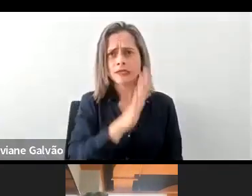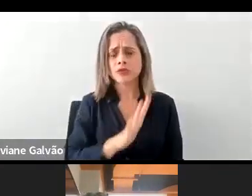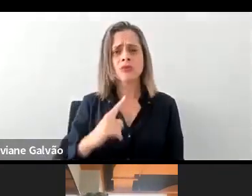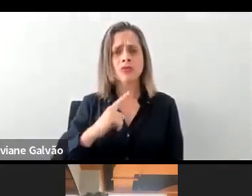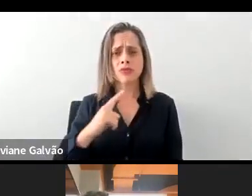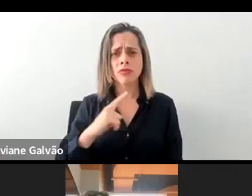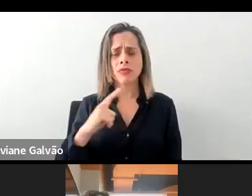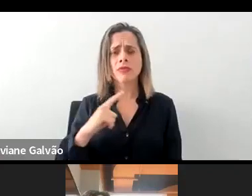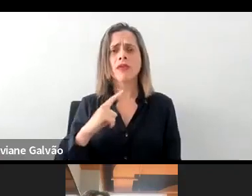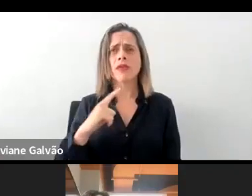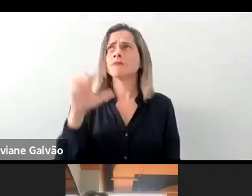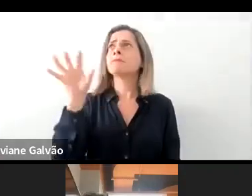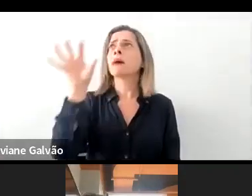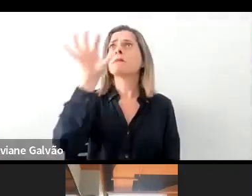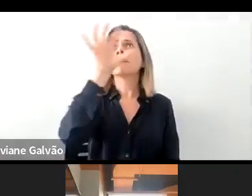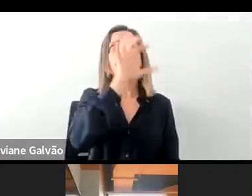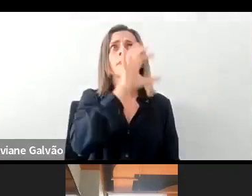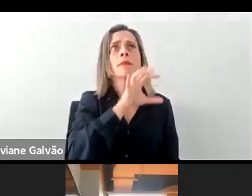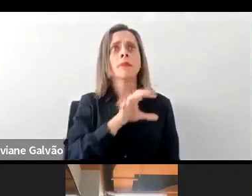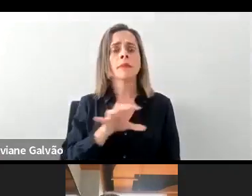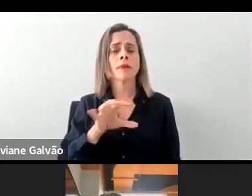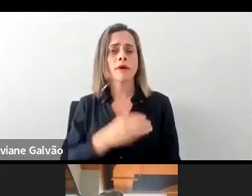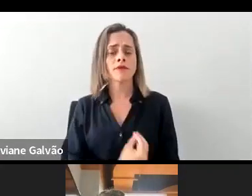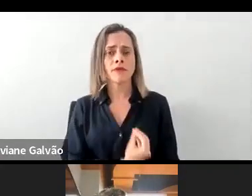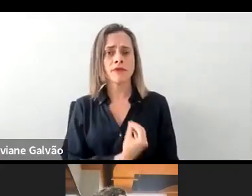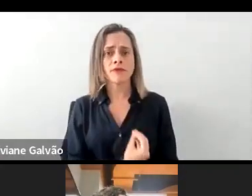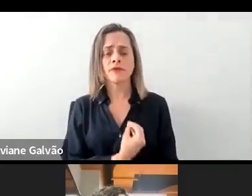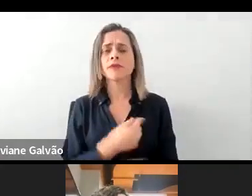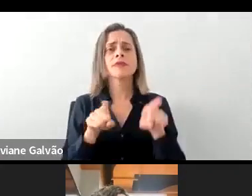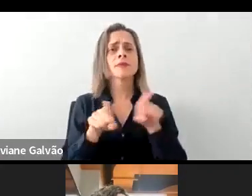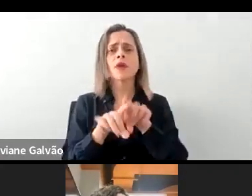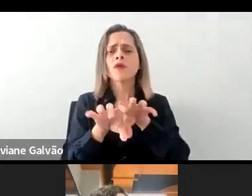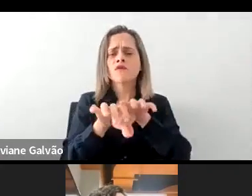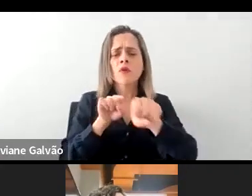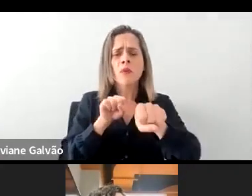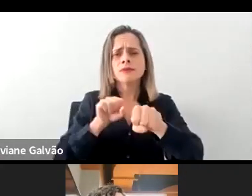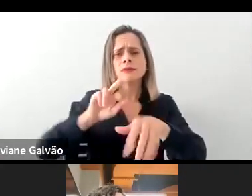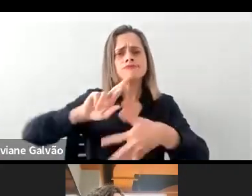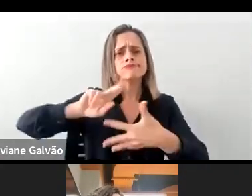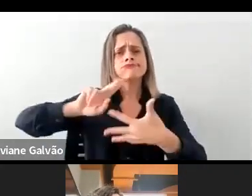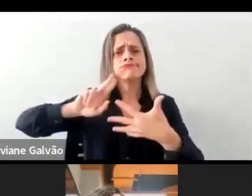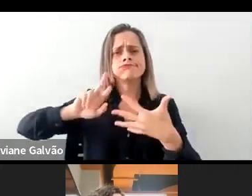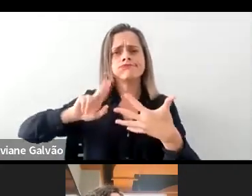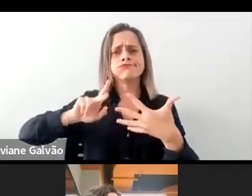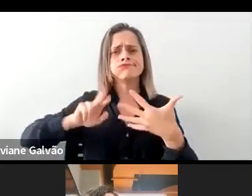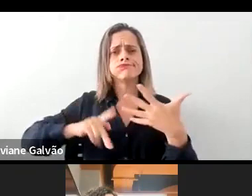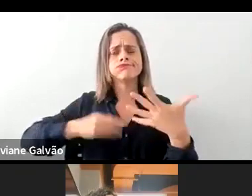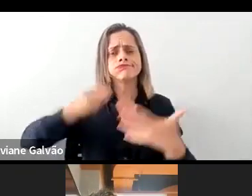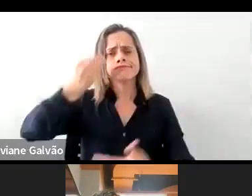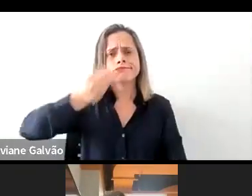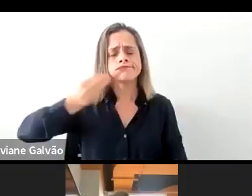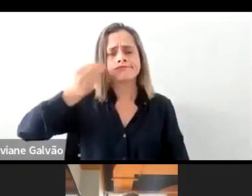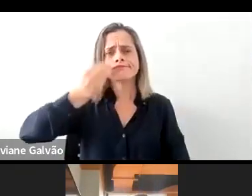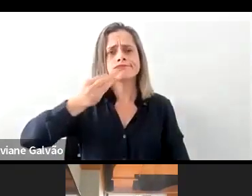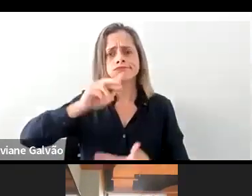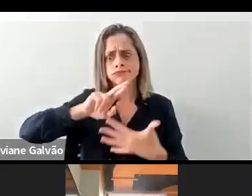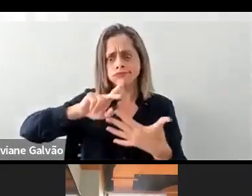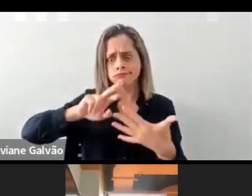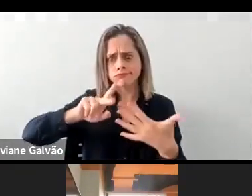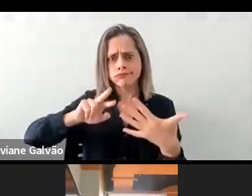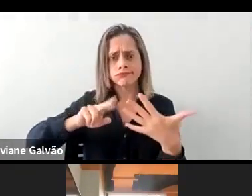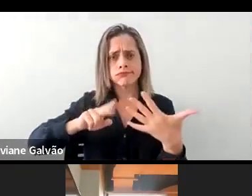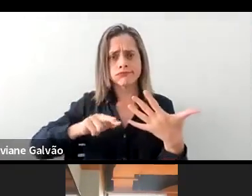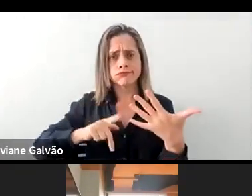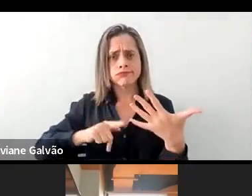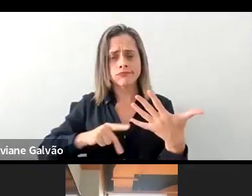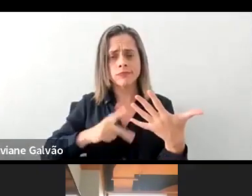they have different realities. What make us feel a little bit insecure, because they gave us